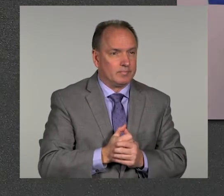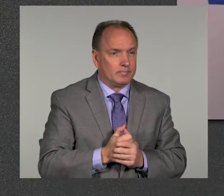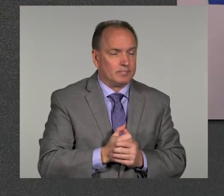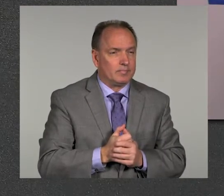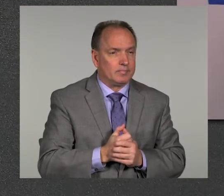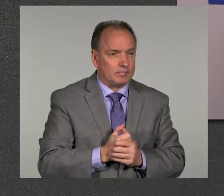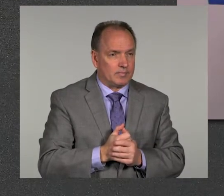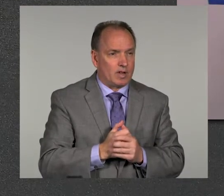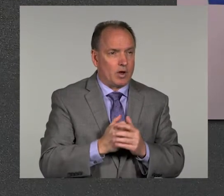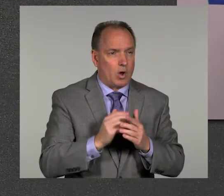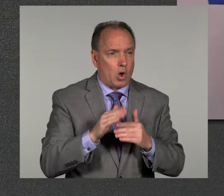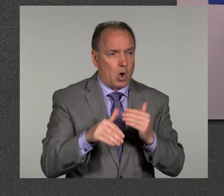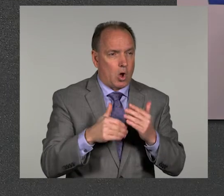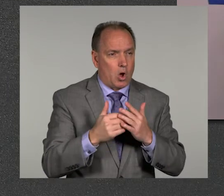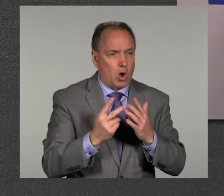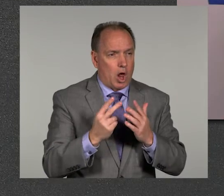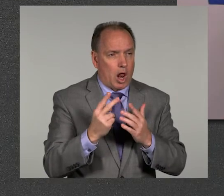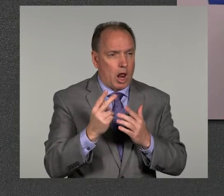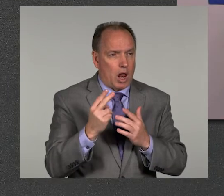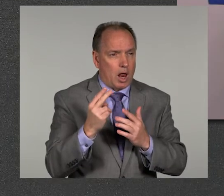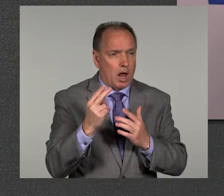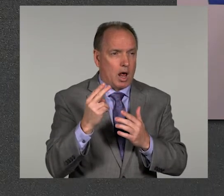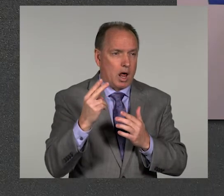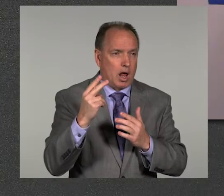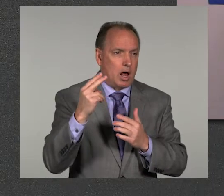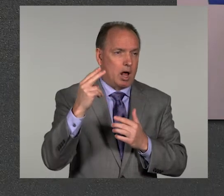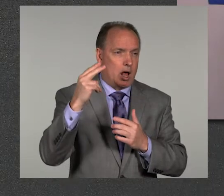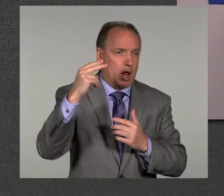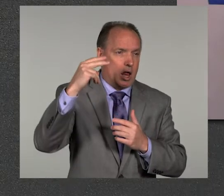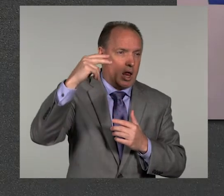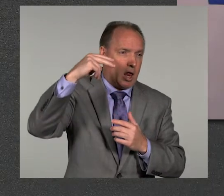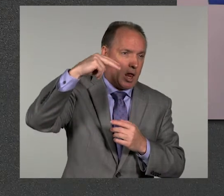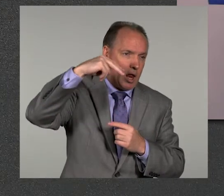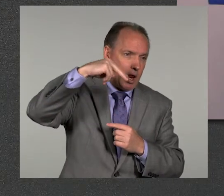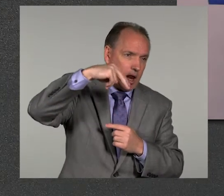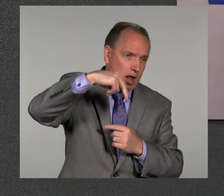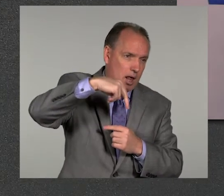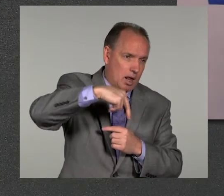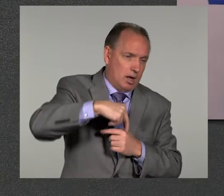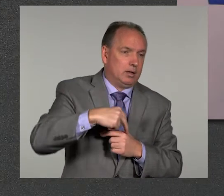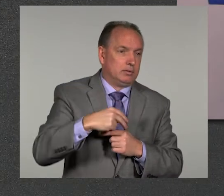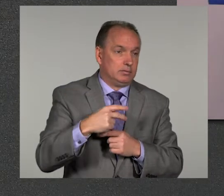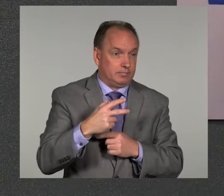So I'm gonna cut all the way down on both